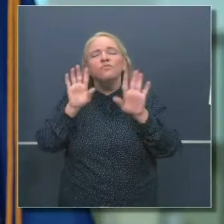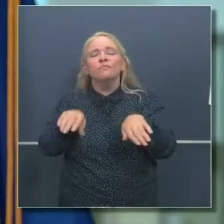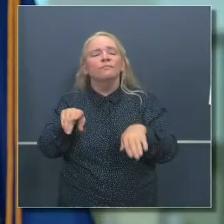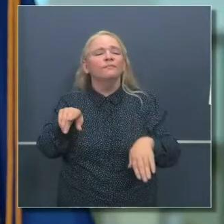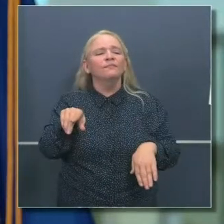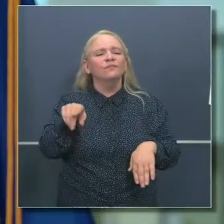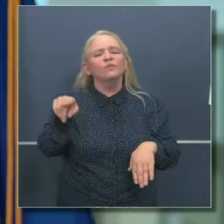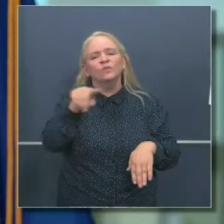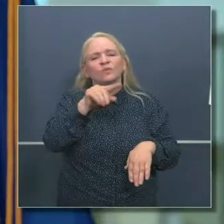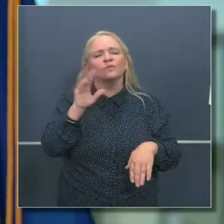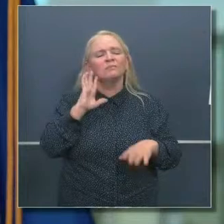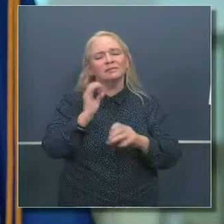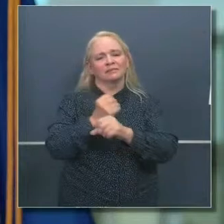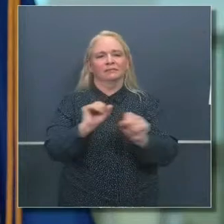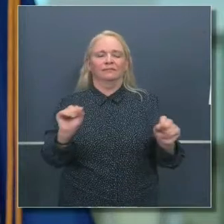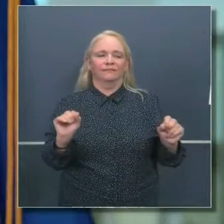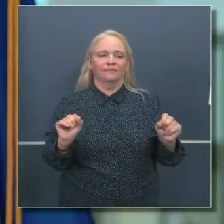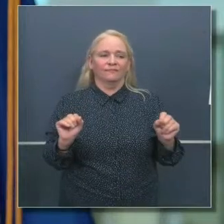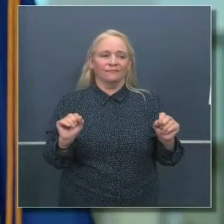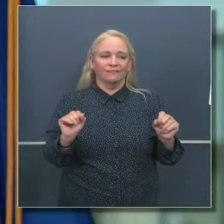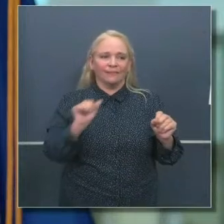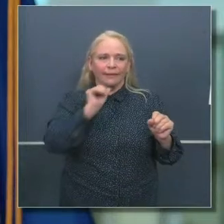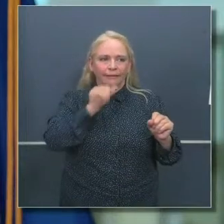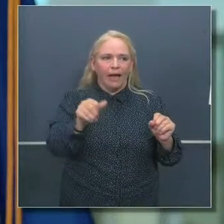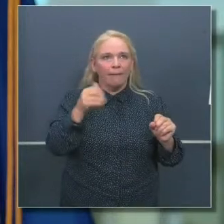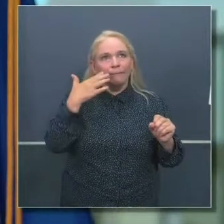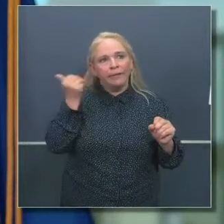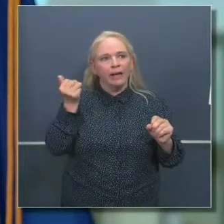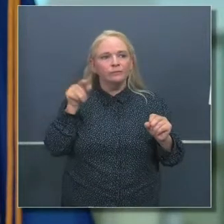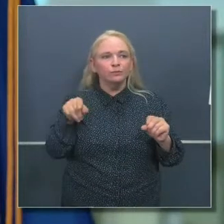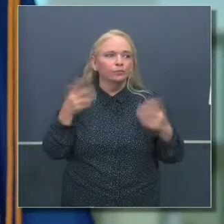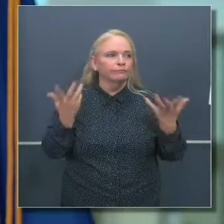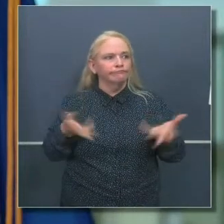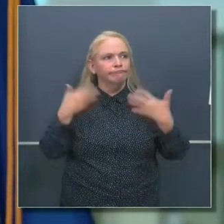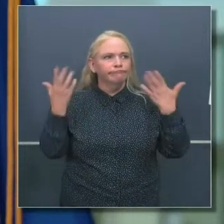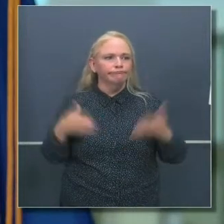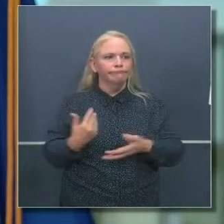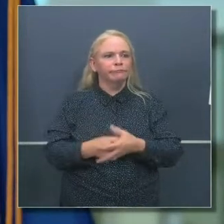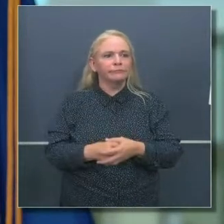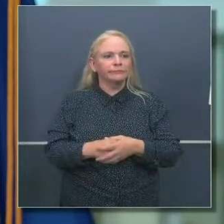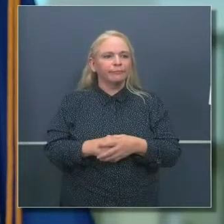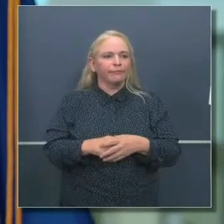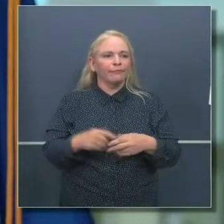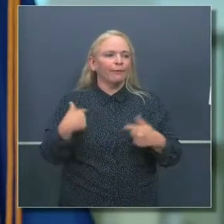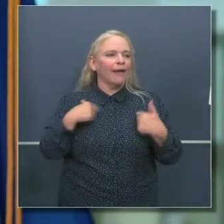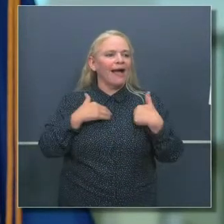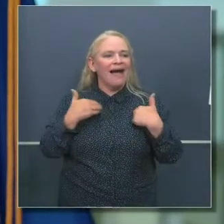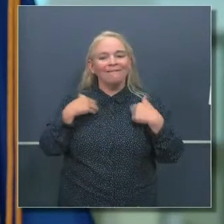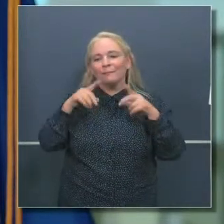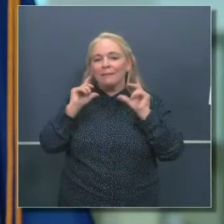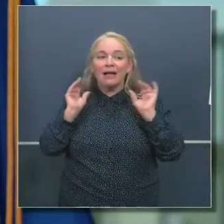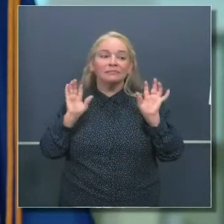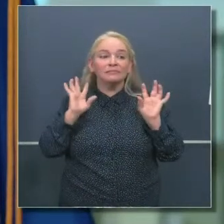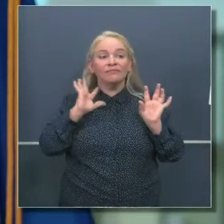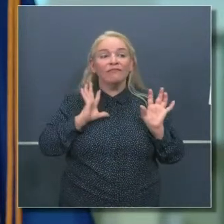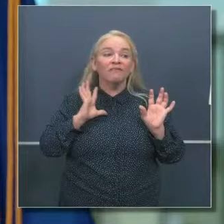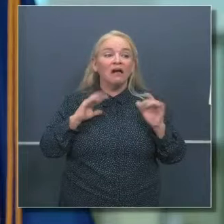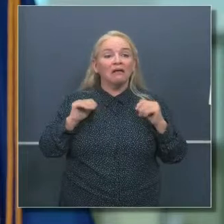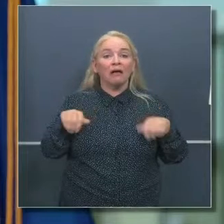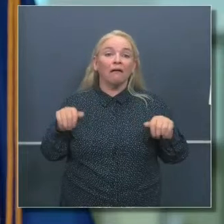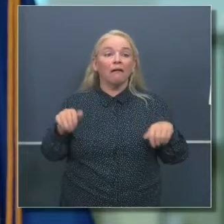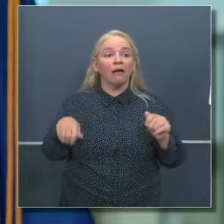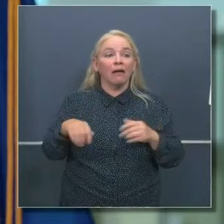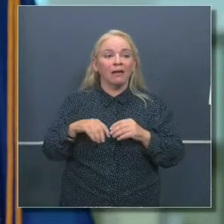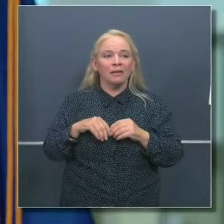be safe, not because we have the tools or capacity to enforce 40